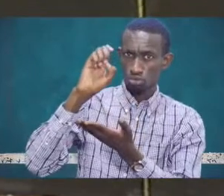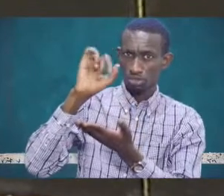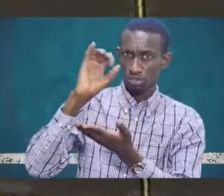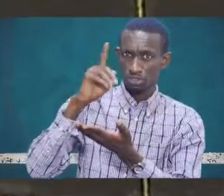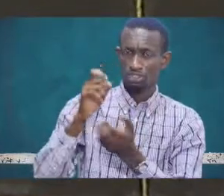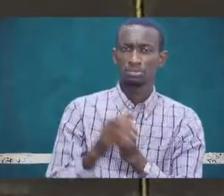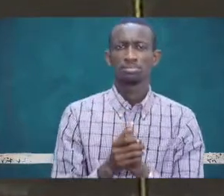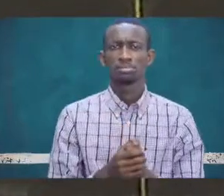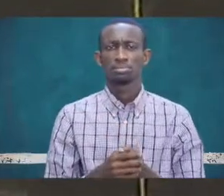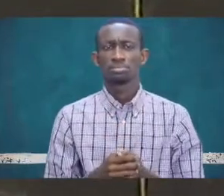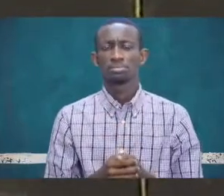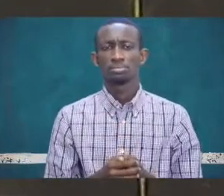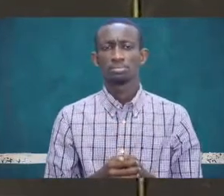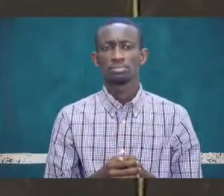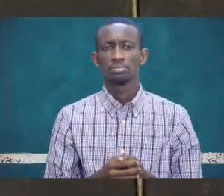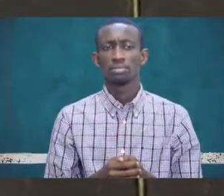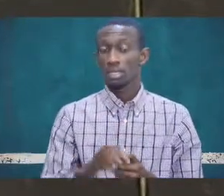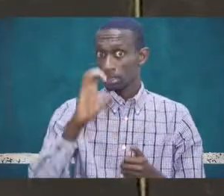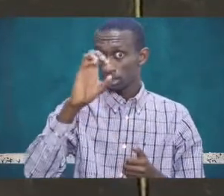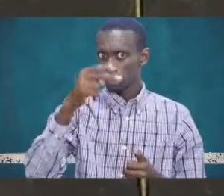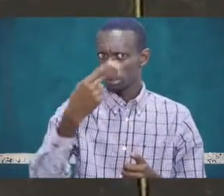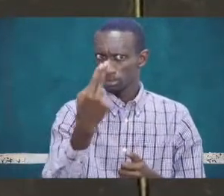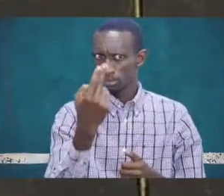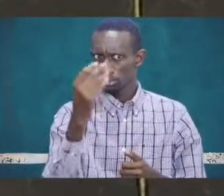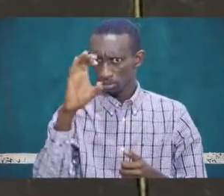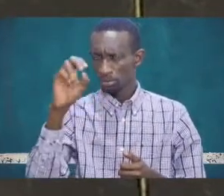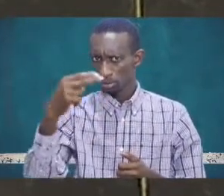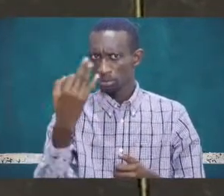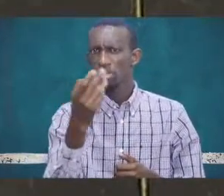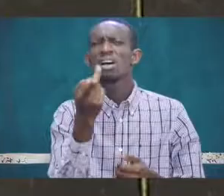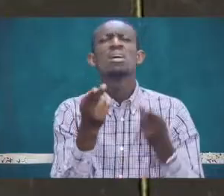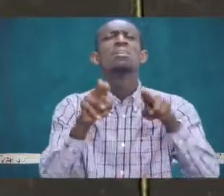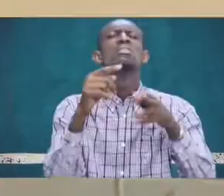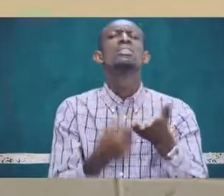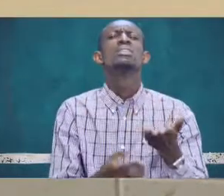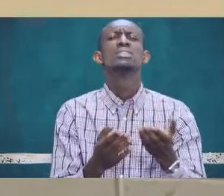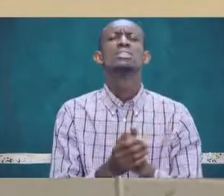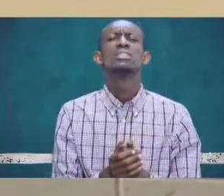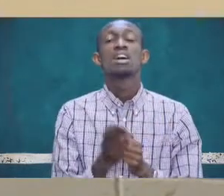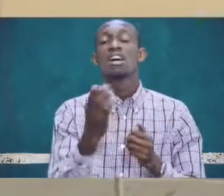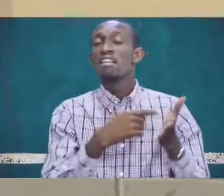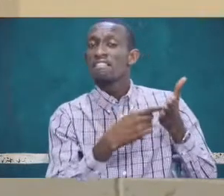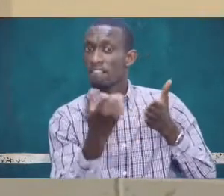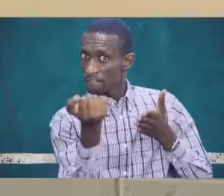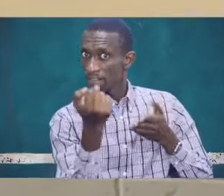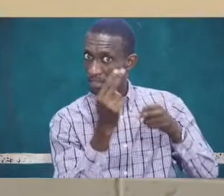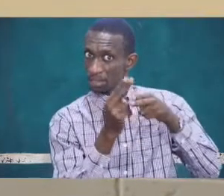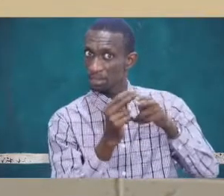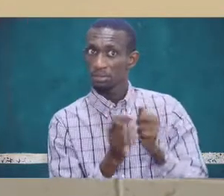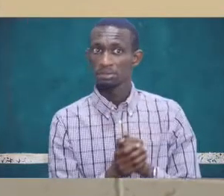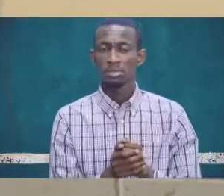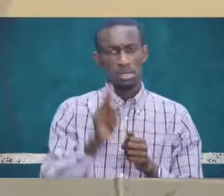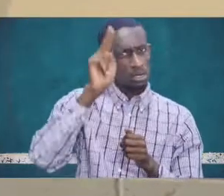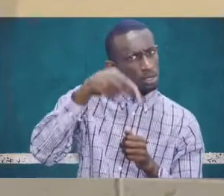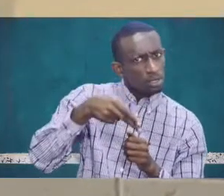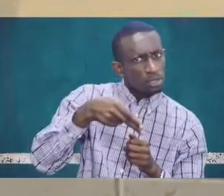that. Then CH3. So what happens here? There is what we call proton shift.